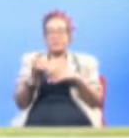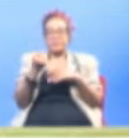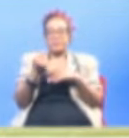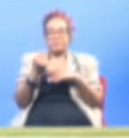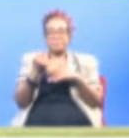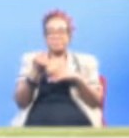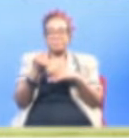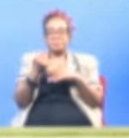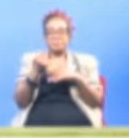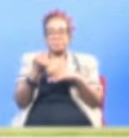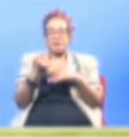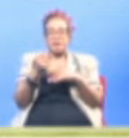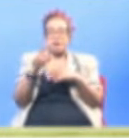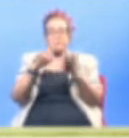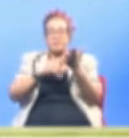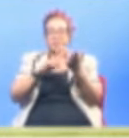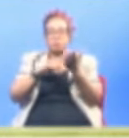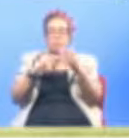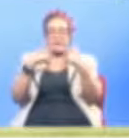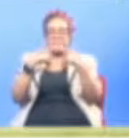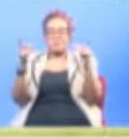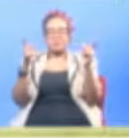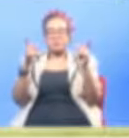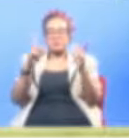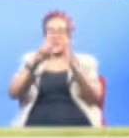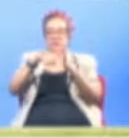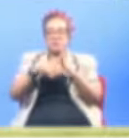of the final will be announced at a later date.